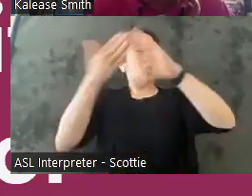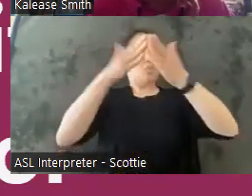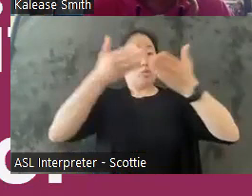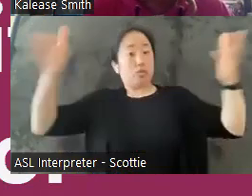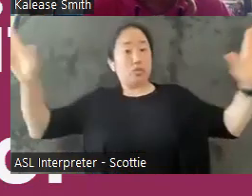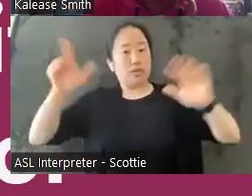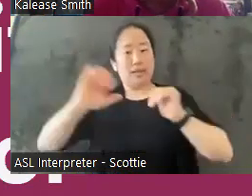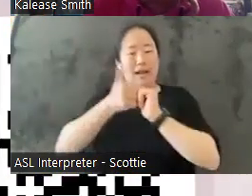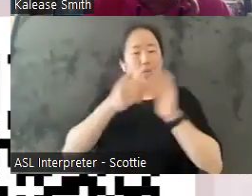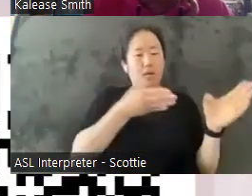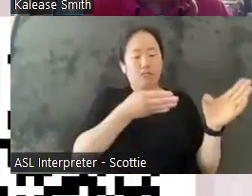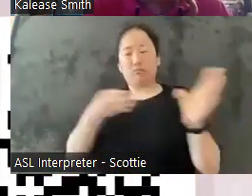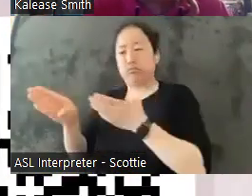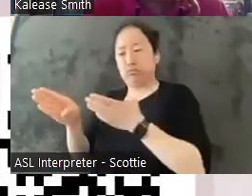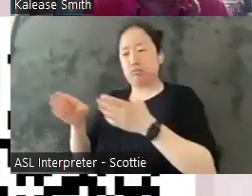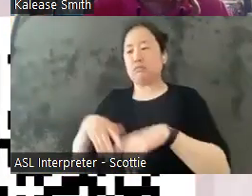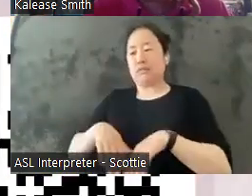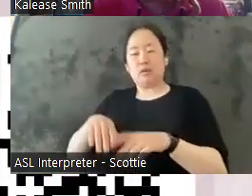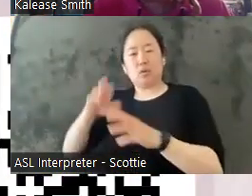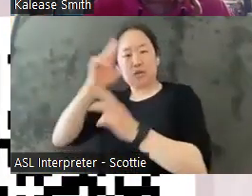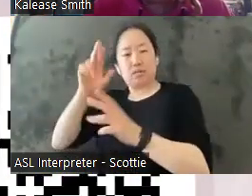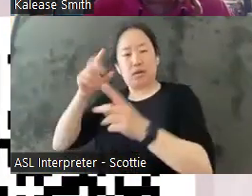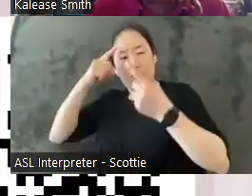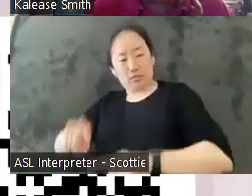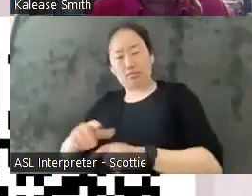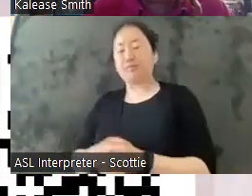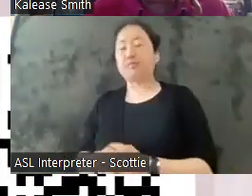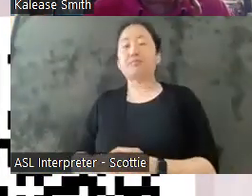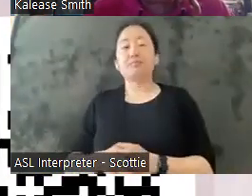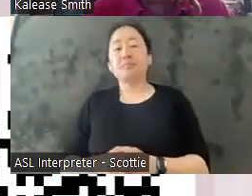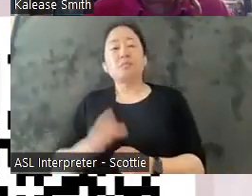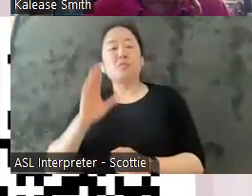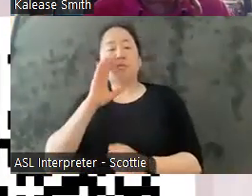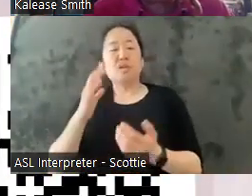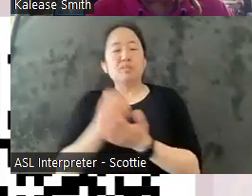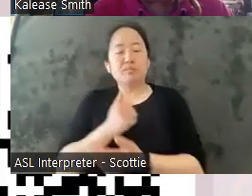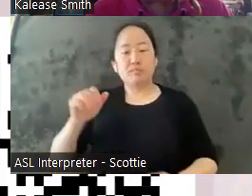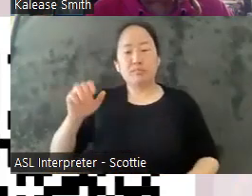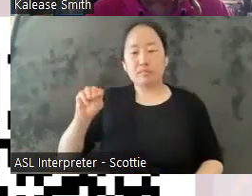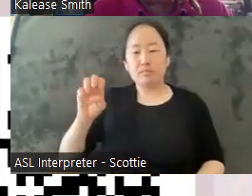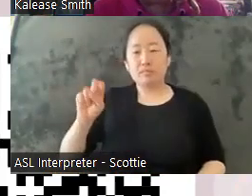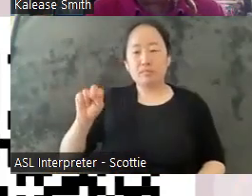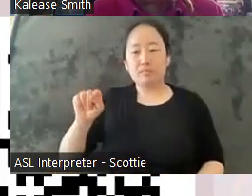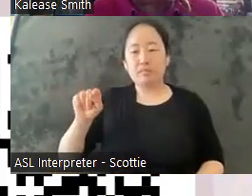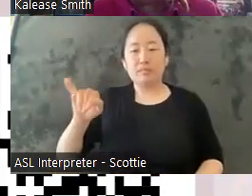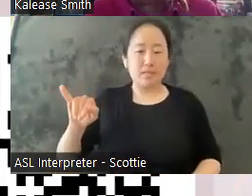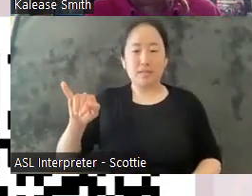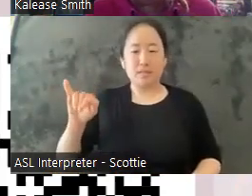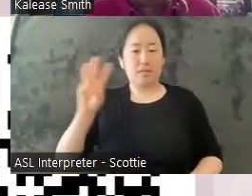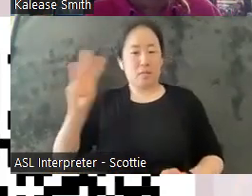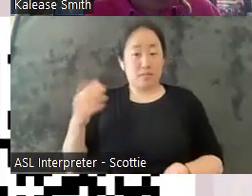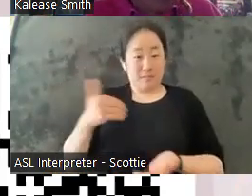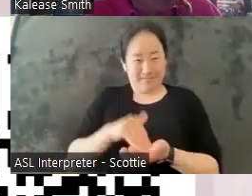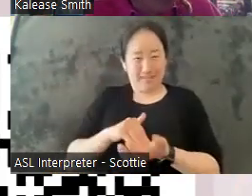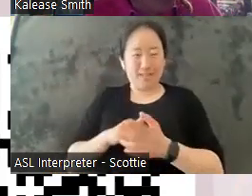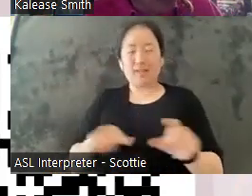ideation activity on Menti again. So we'll be using the same website as we did at the beginning of the presentation, a different QR code this time and a